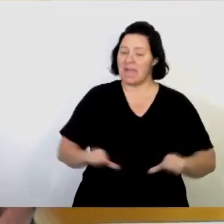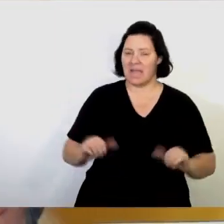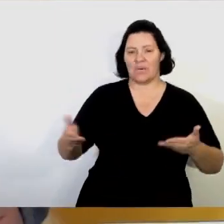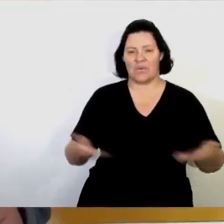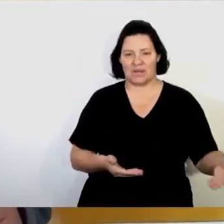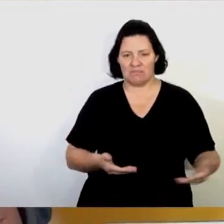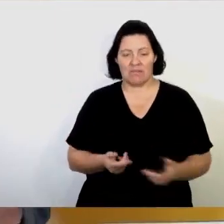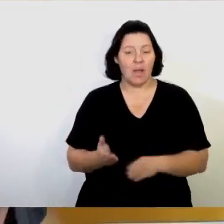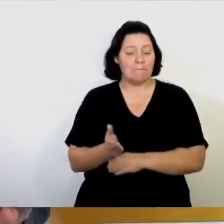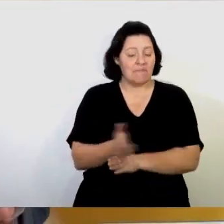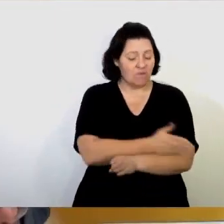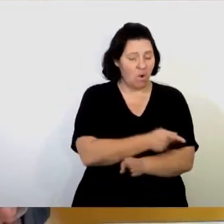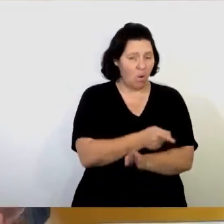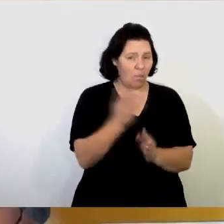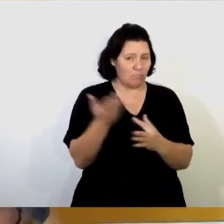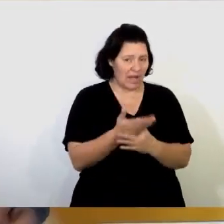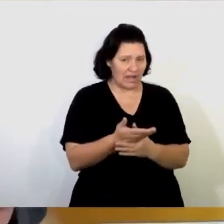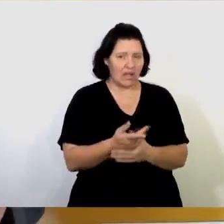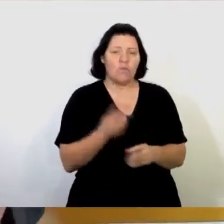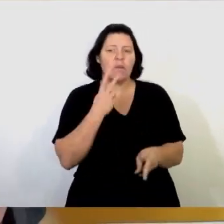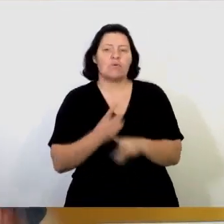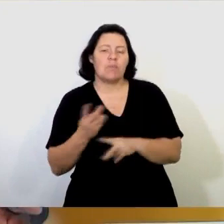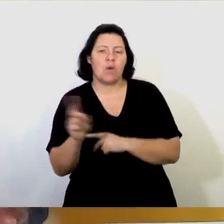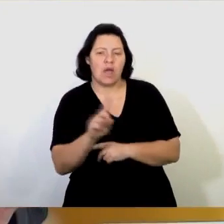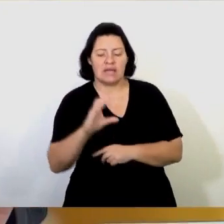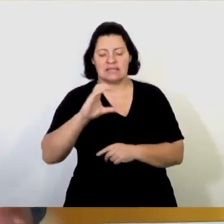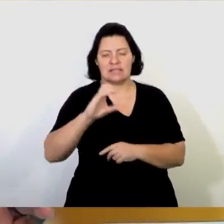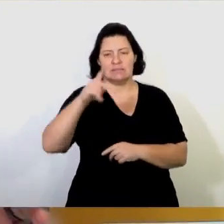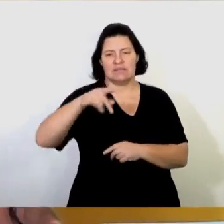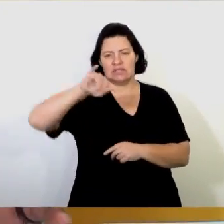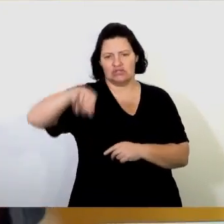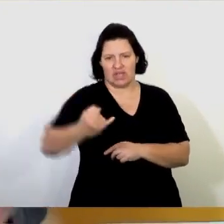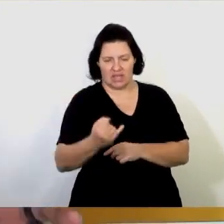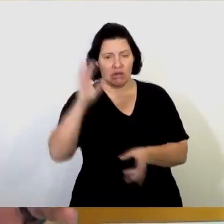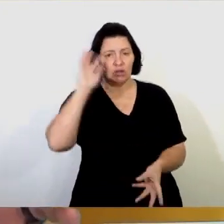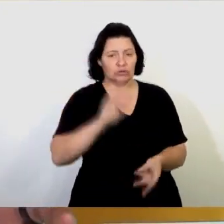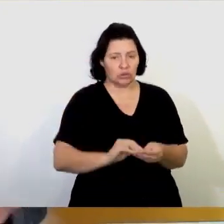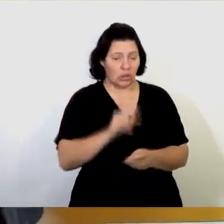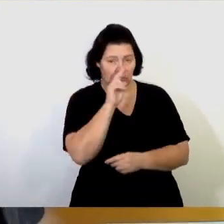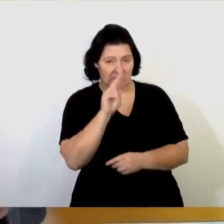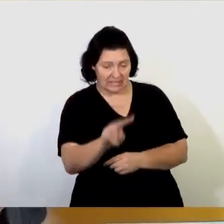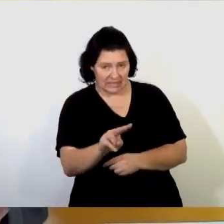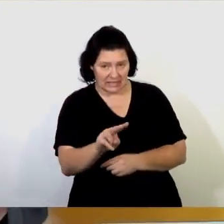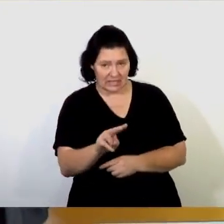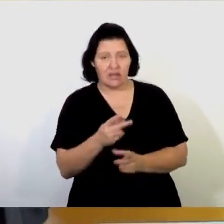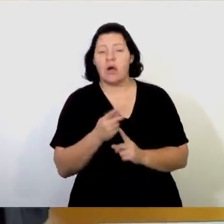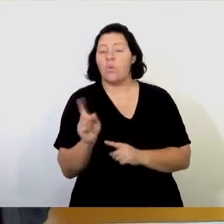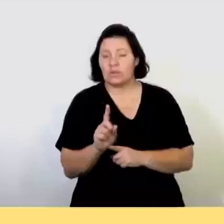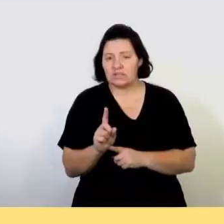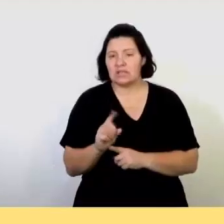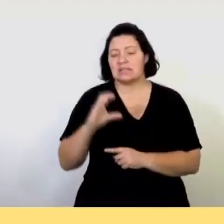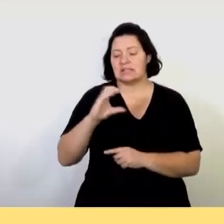Welcome back, dear learners. Before the ad break, remember, we prepared a CPJ. We totaled it. What you see here on your